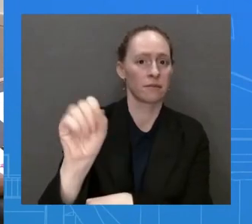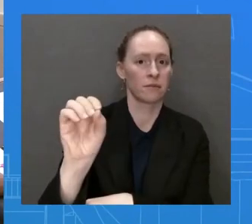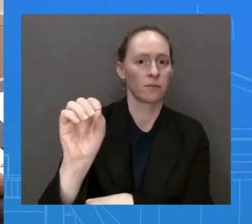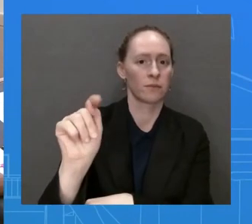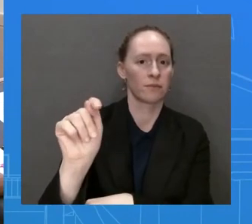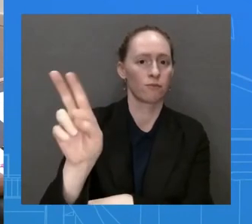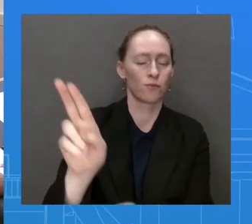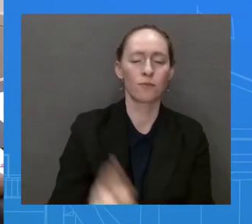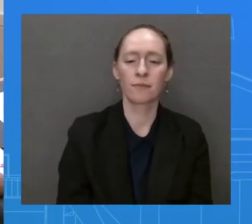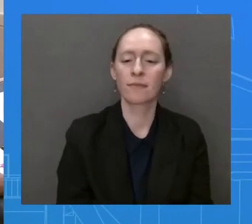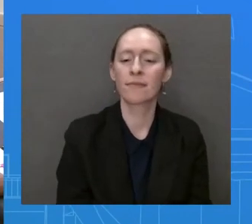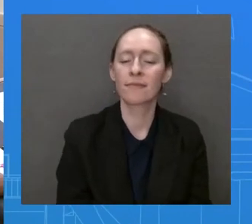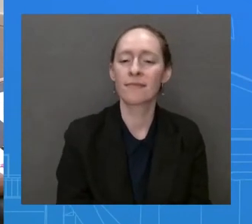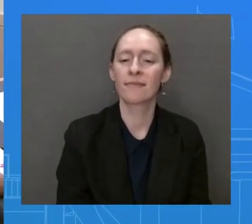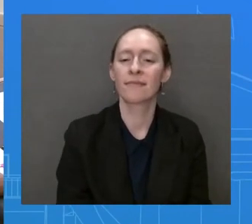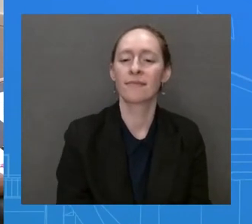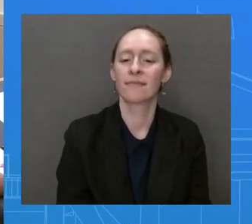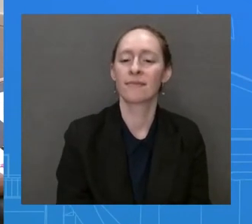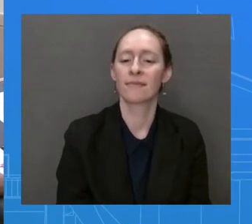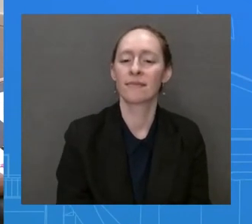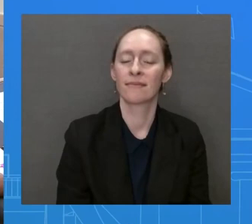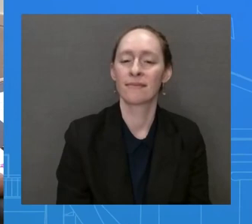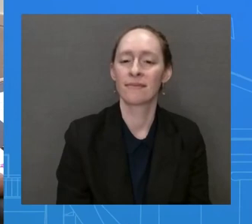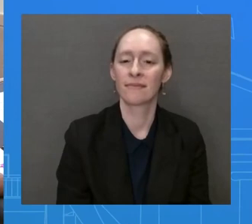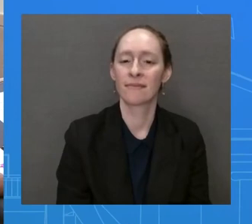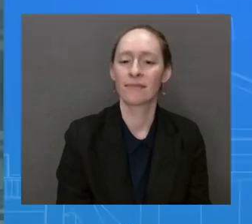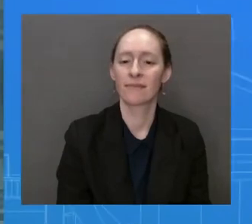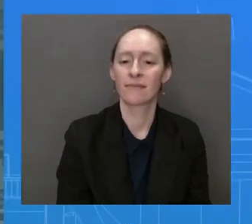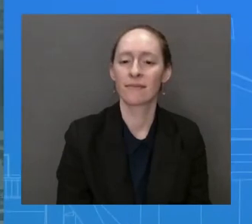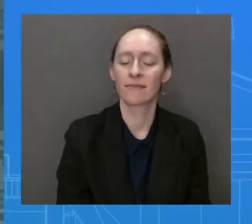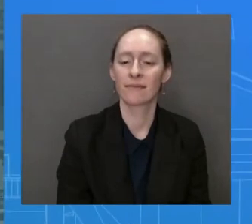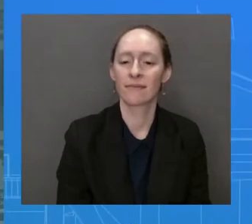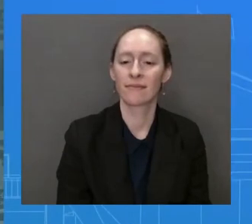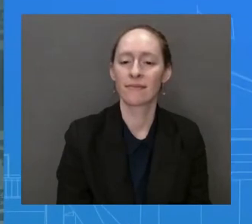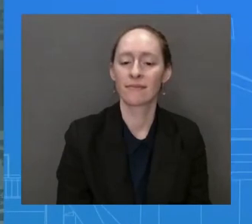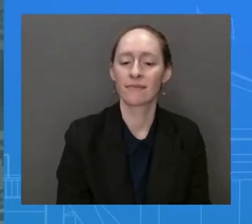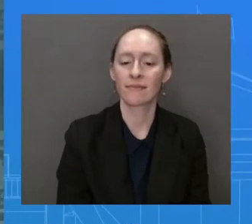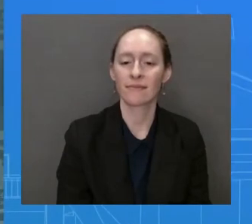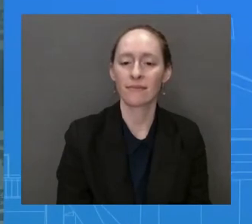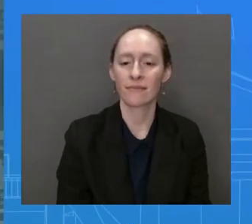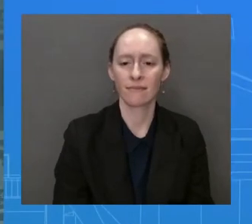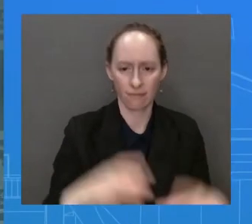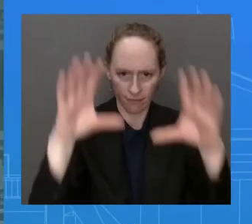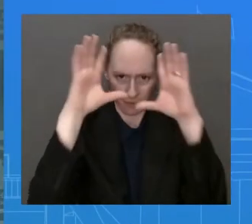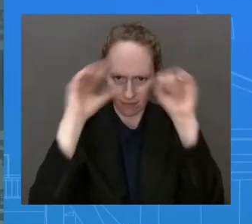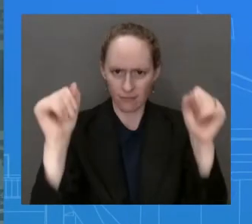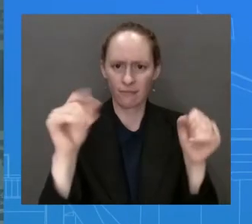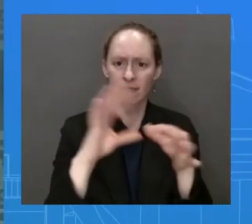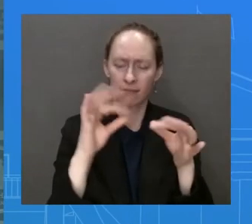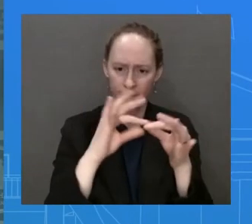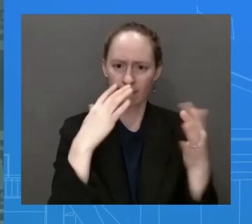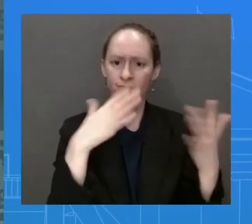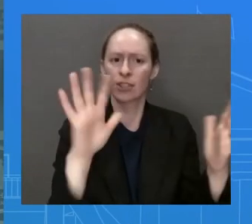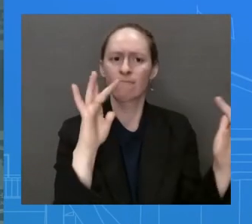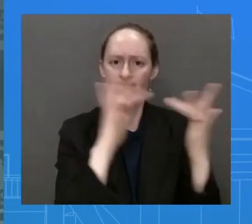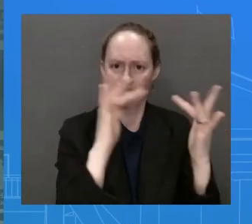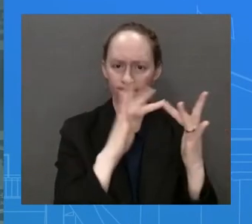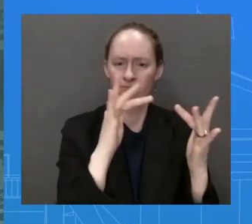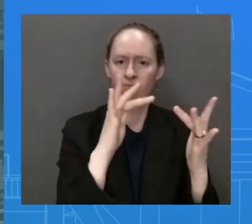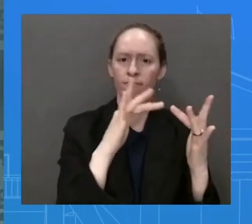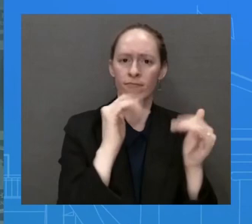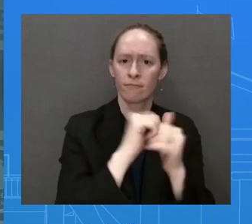McCarthy. Are there any plans for them to meet in person before February? Yeah, they spoke, and I think we actually shared that with all of you. The day